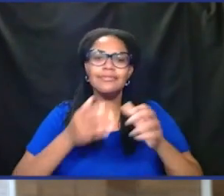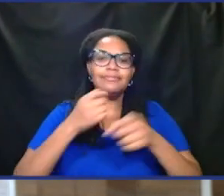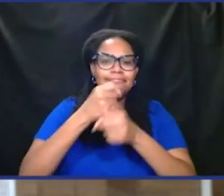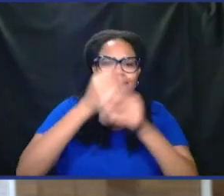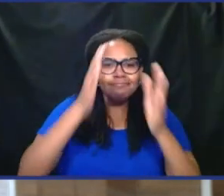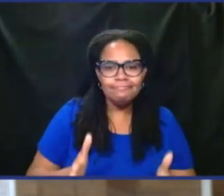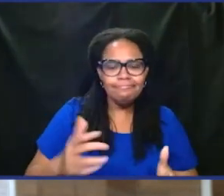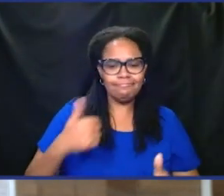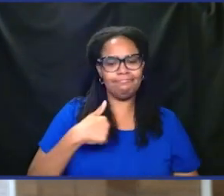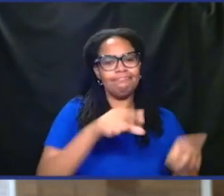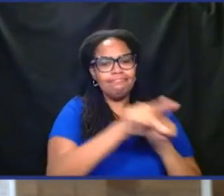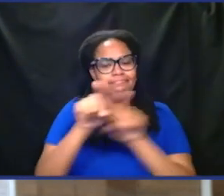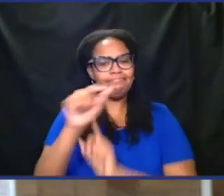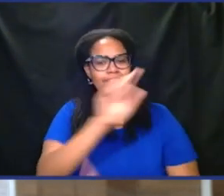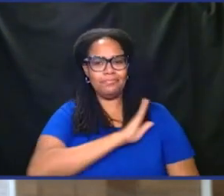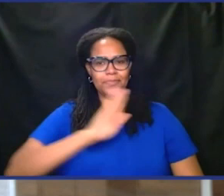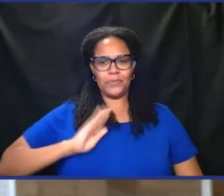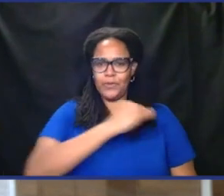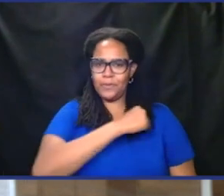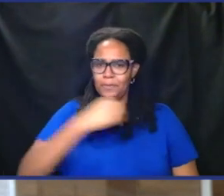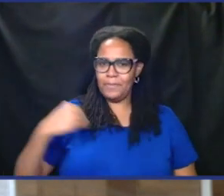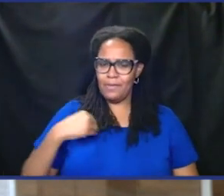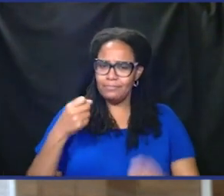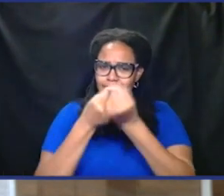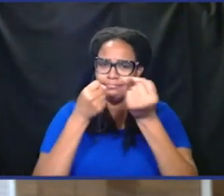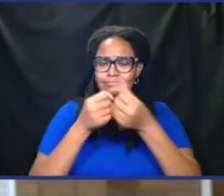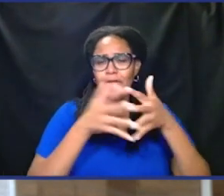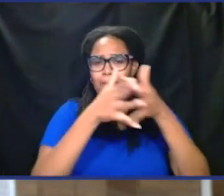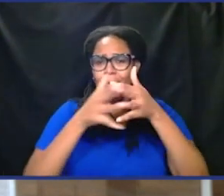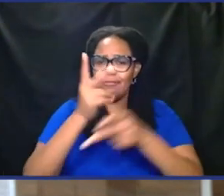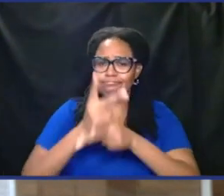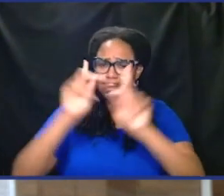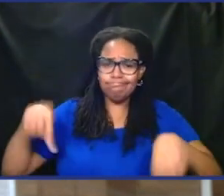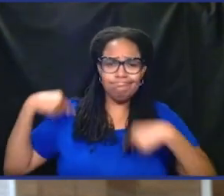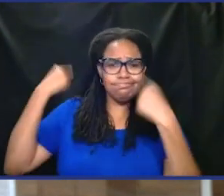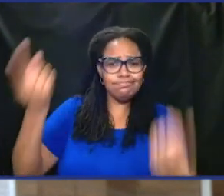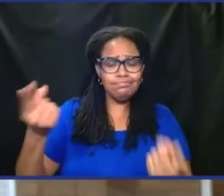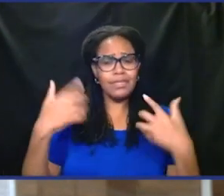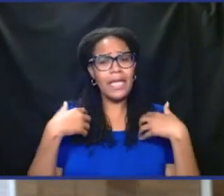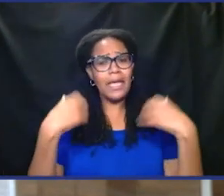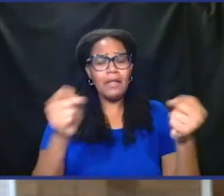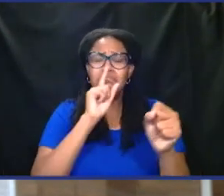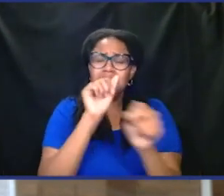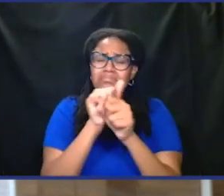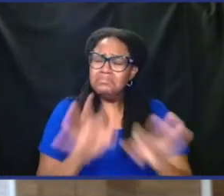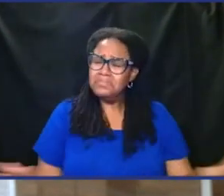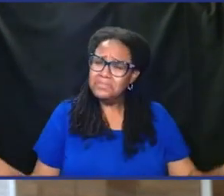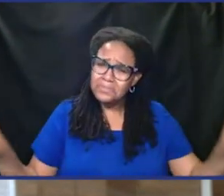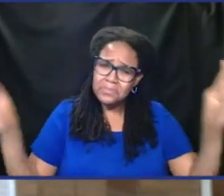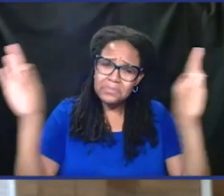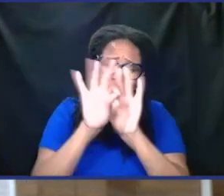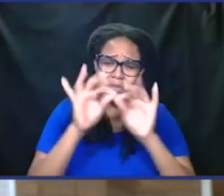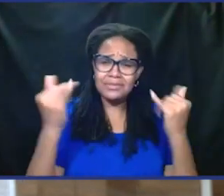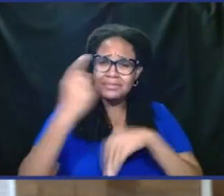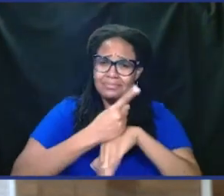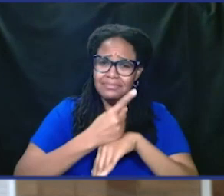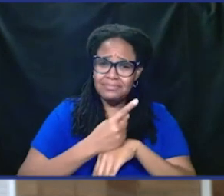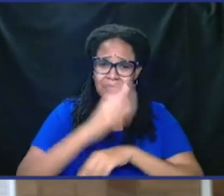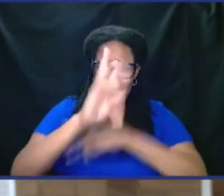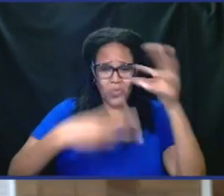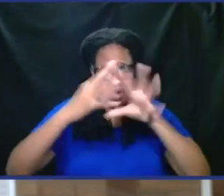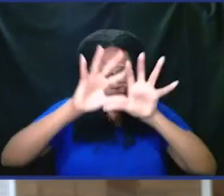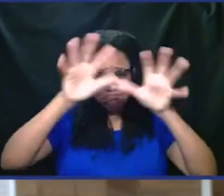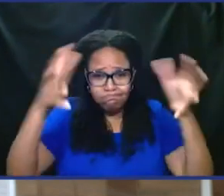longtime supporter of Americares. Health has never been more important than it is today. The world's entire